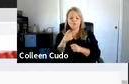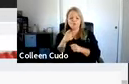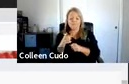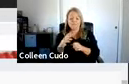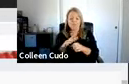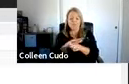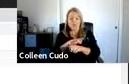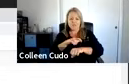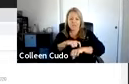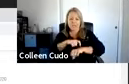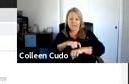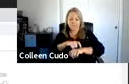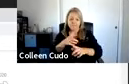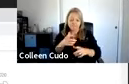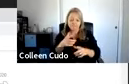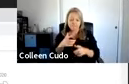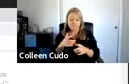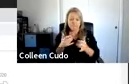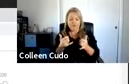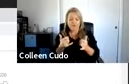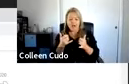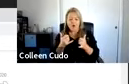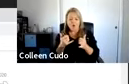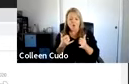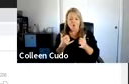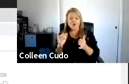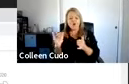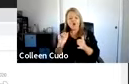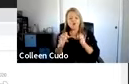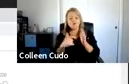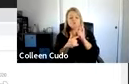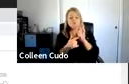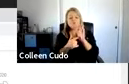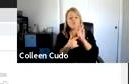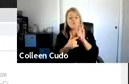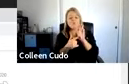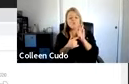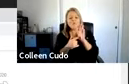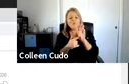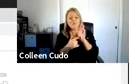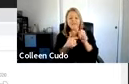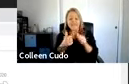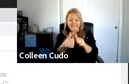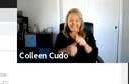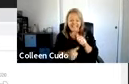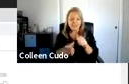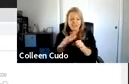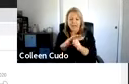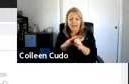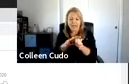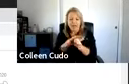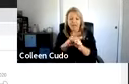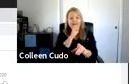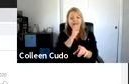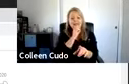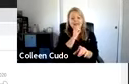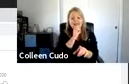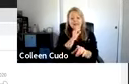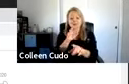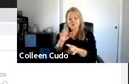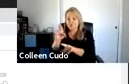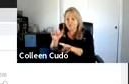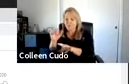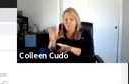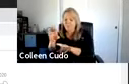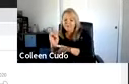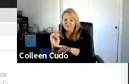time period for now, and also show you that you can see in each of these areas like age or race,